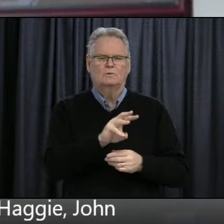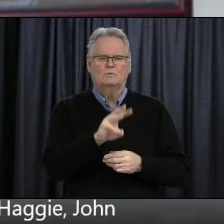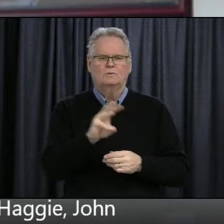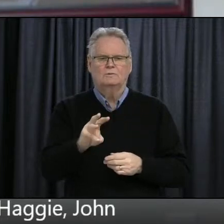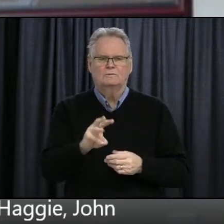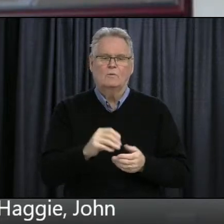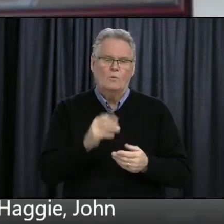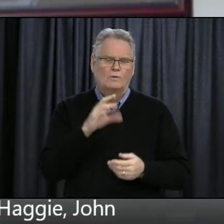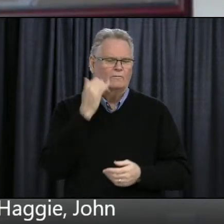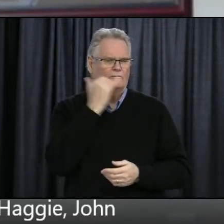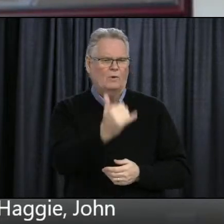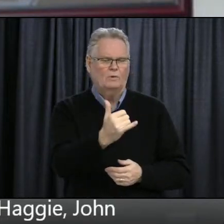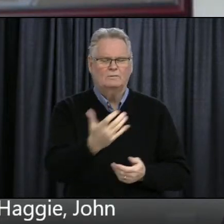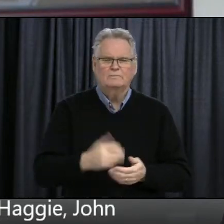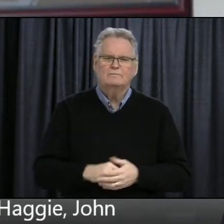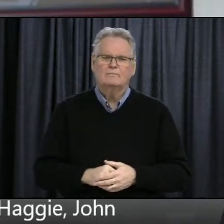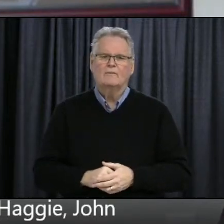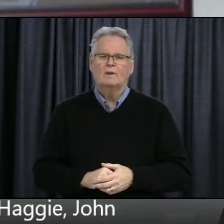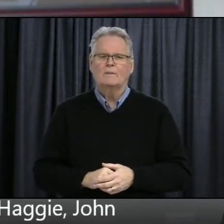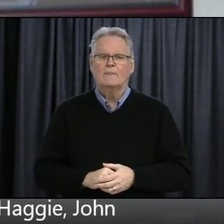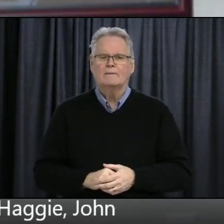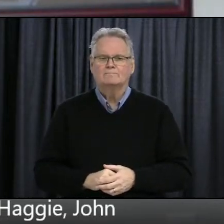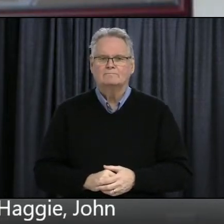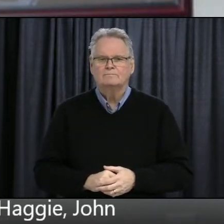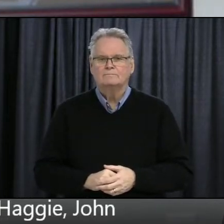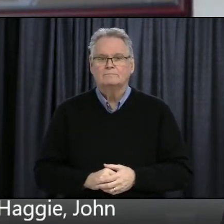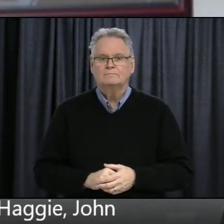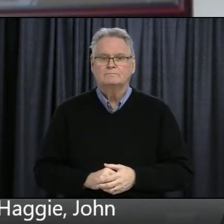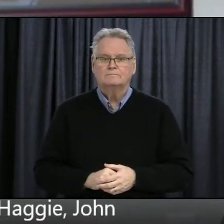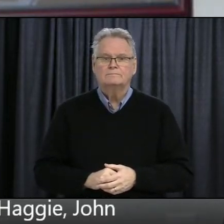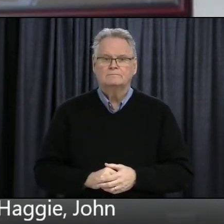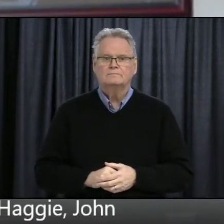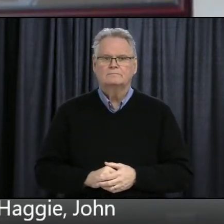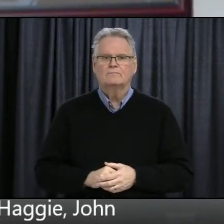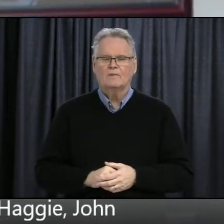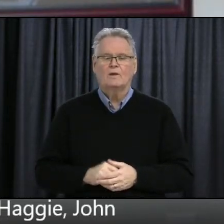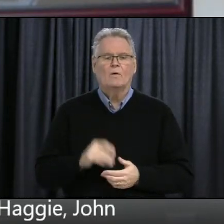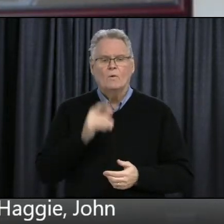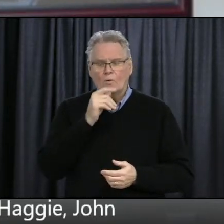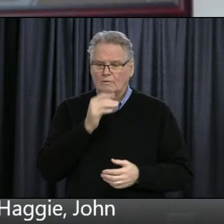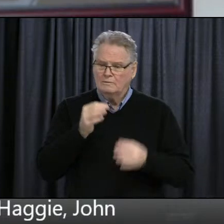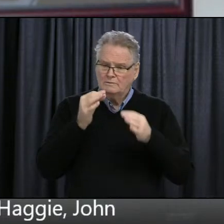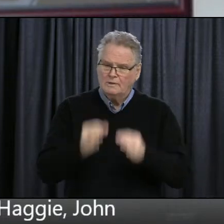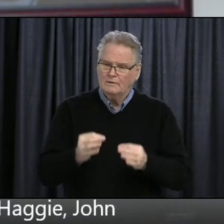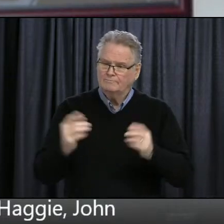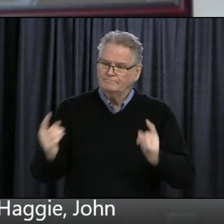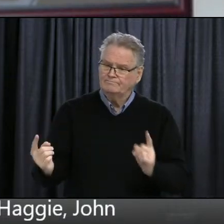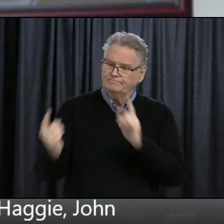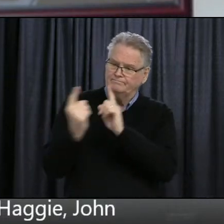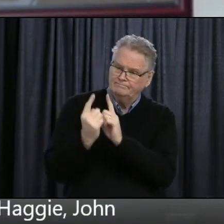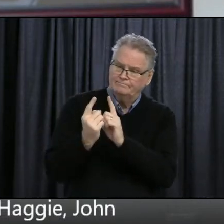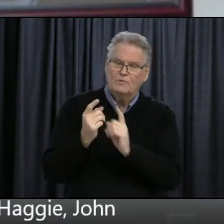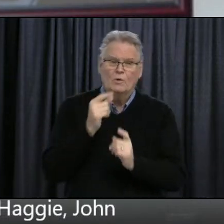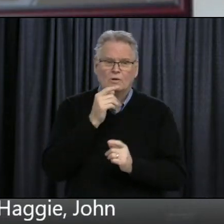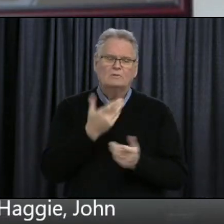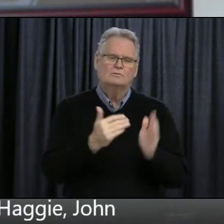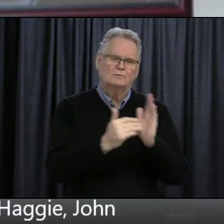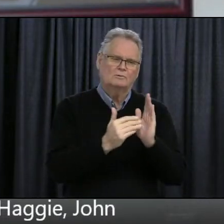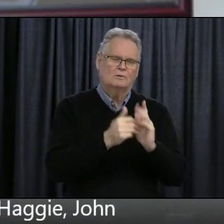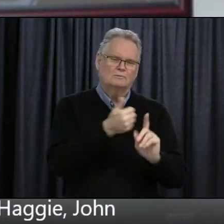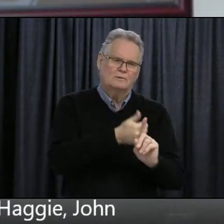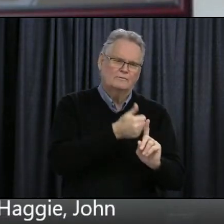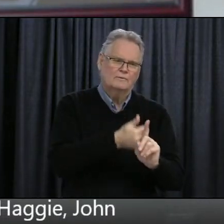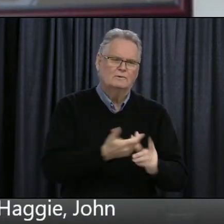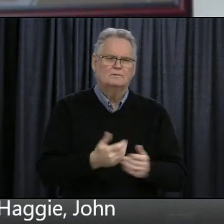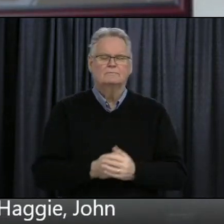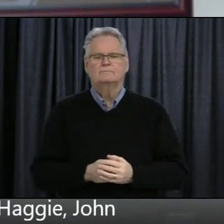that beforehand with a virtual conversation. But if you are in need, then you must reach out. These individuals are